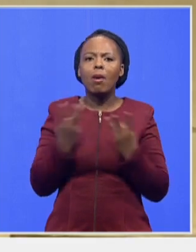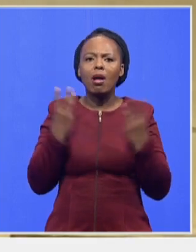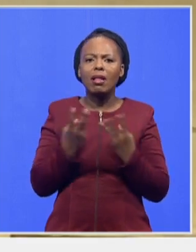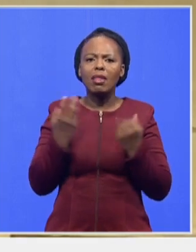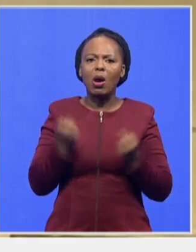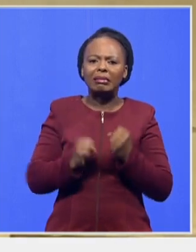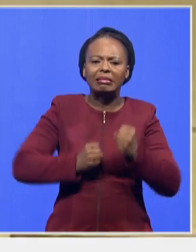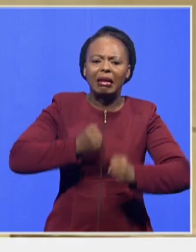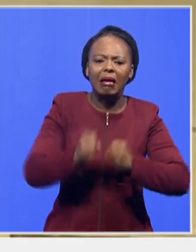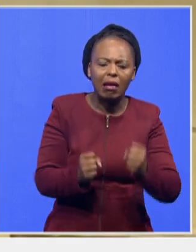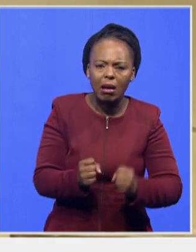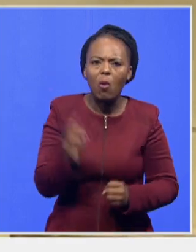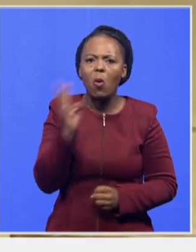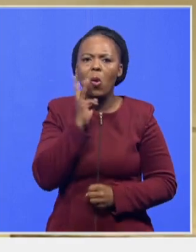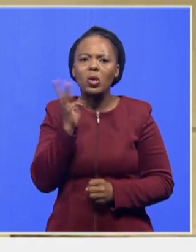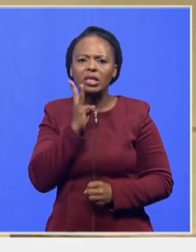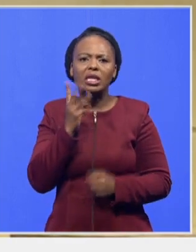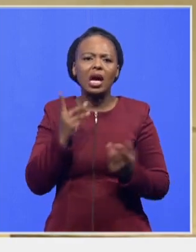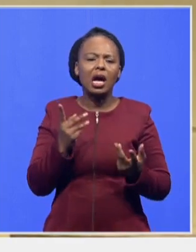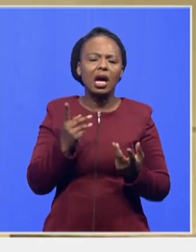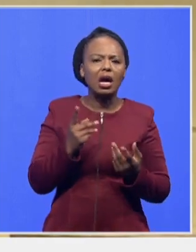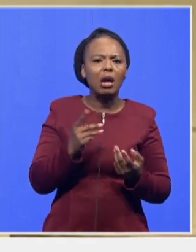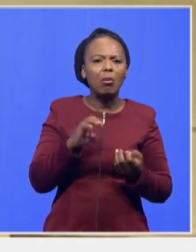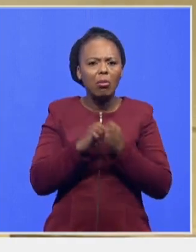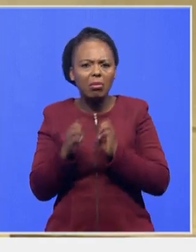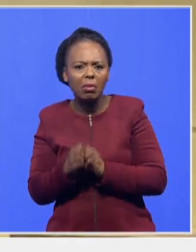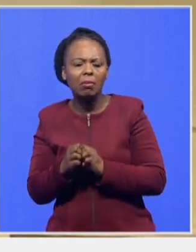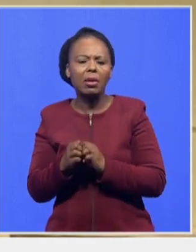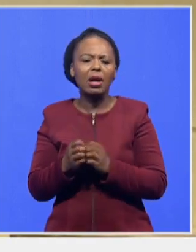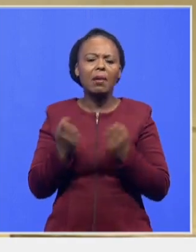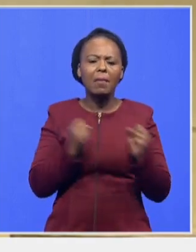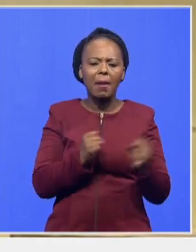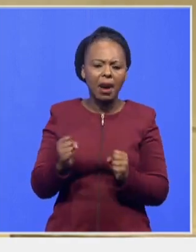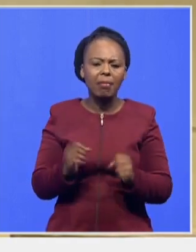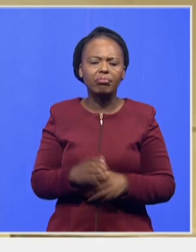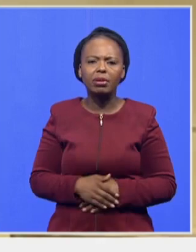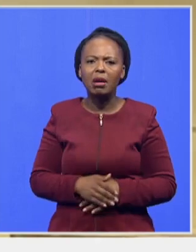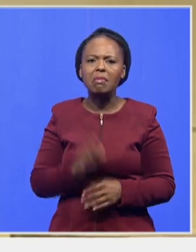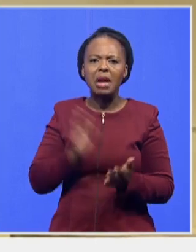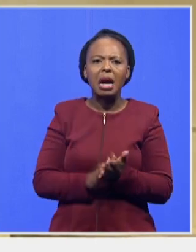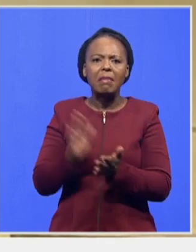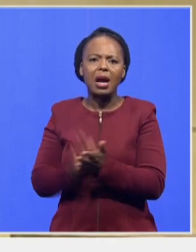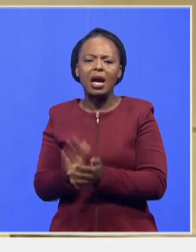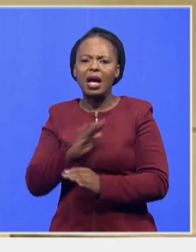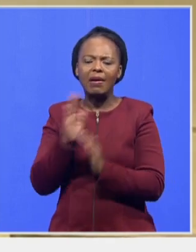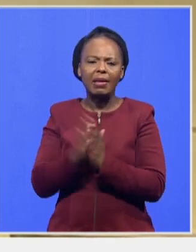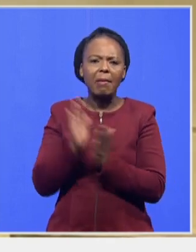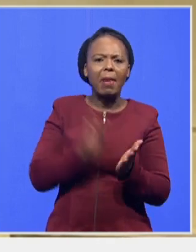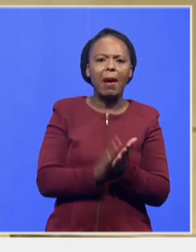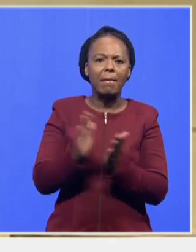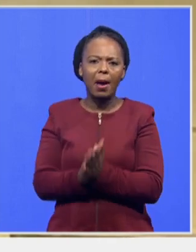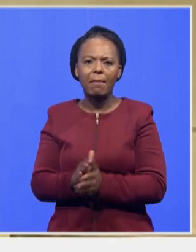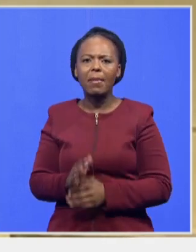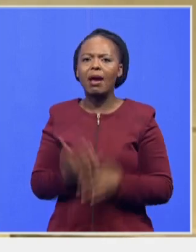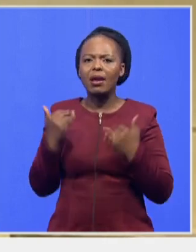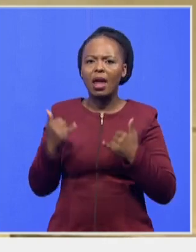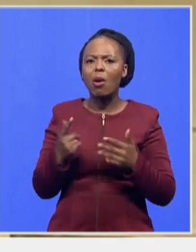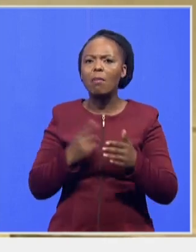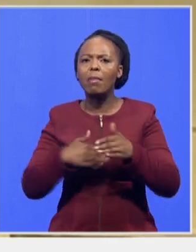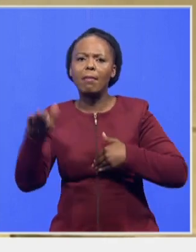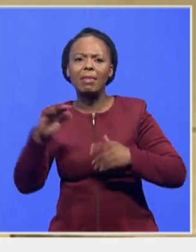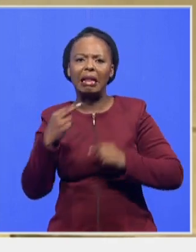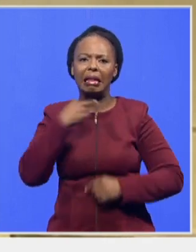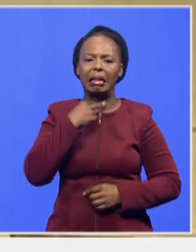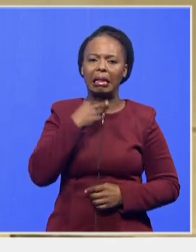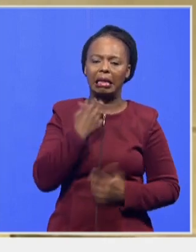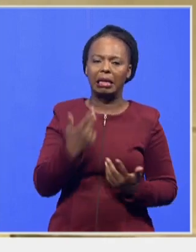outages and water shortages and vital necessities. They can't purchase it because all of the mobile application systems right